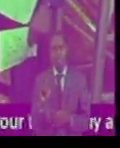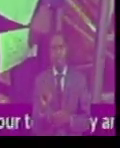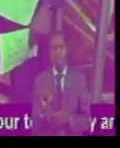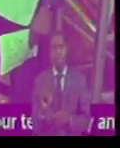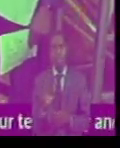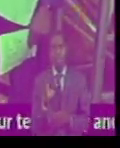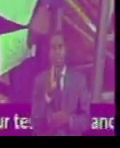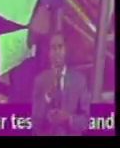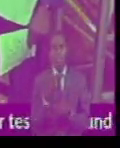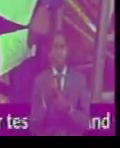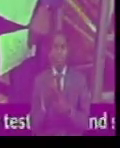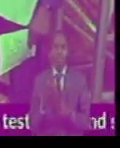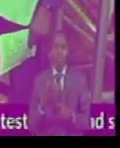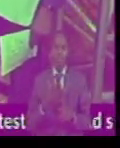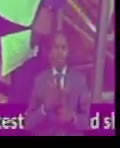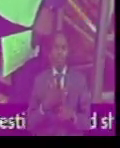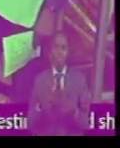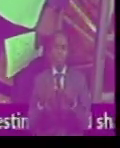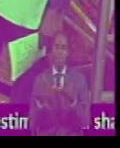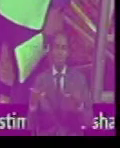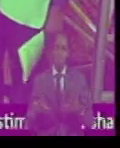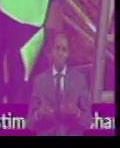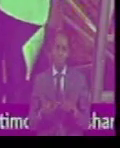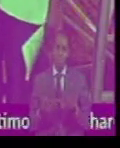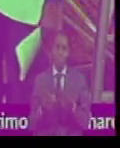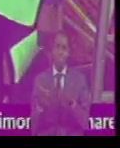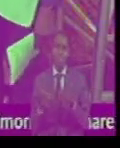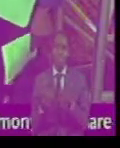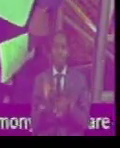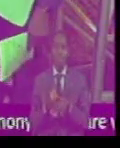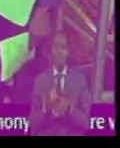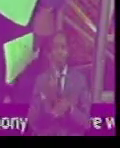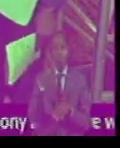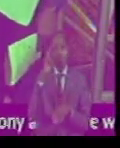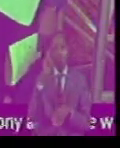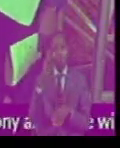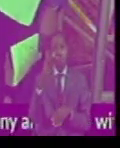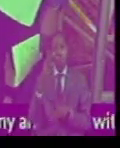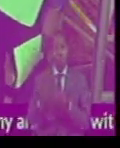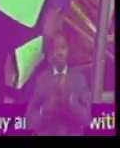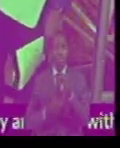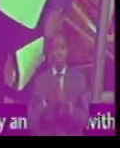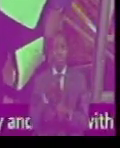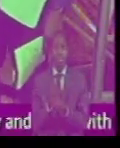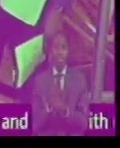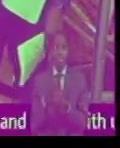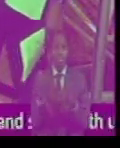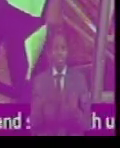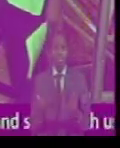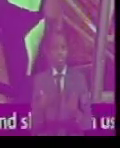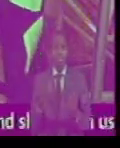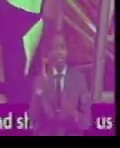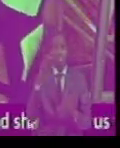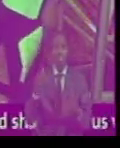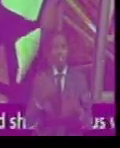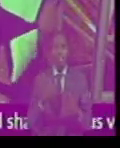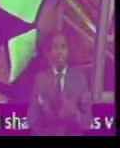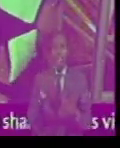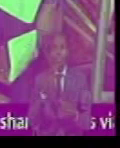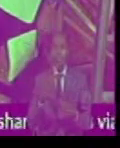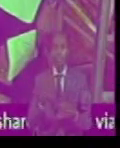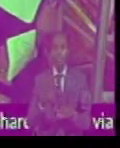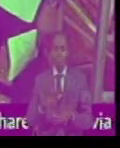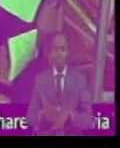Incidentally, I know him. He's from the district, the local church where I worship. For 2 years